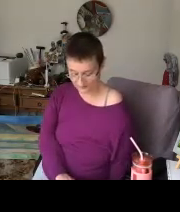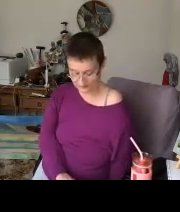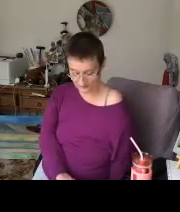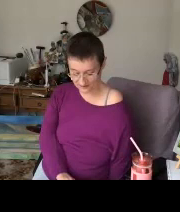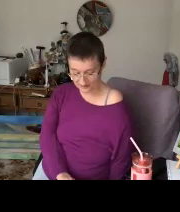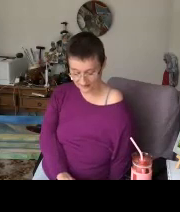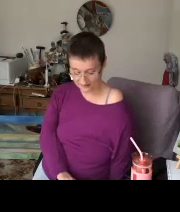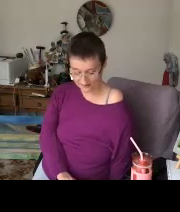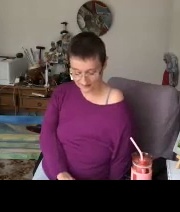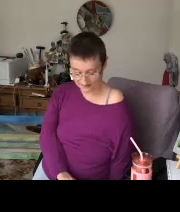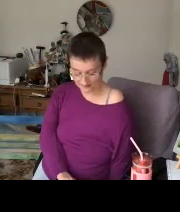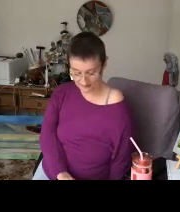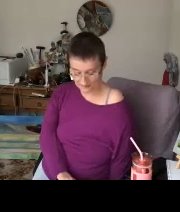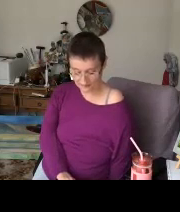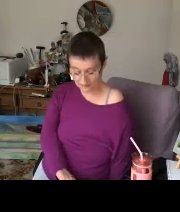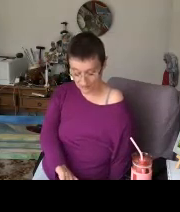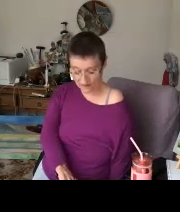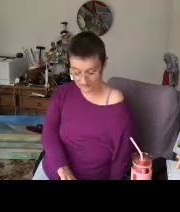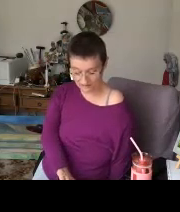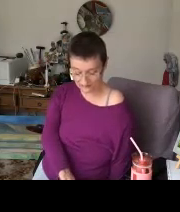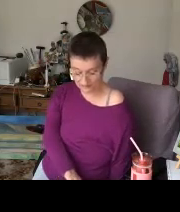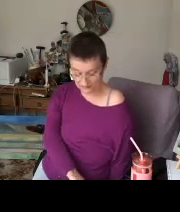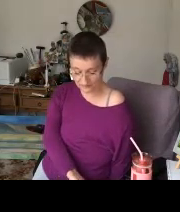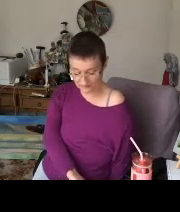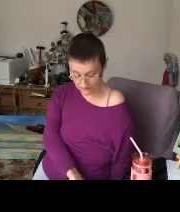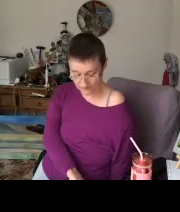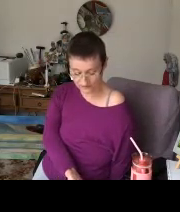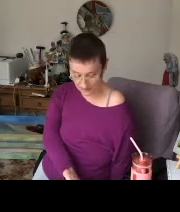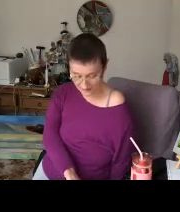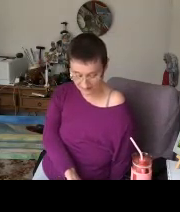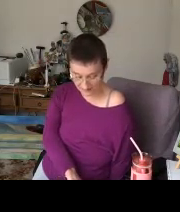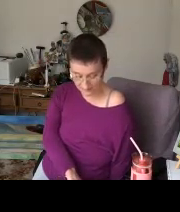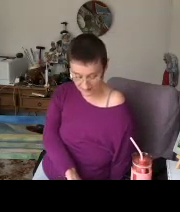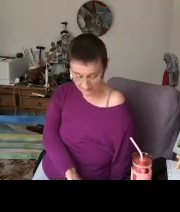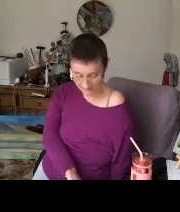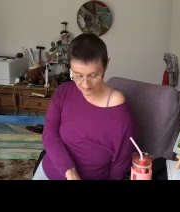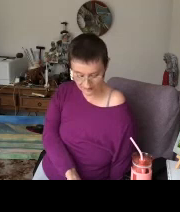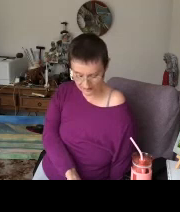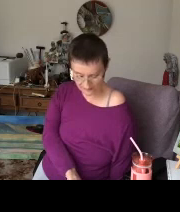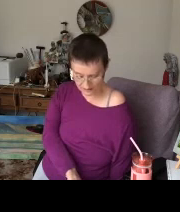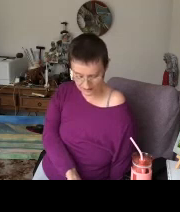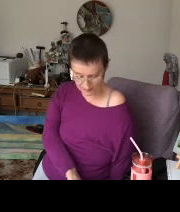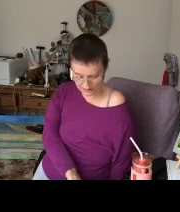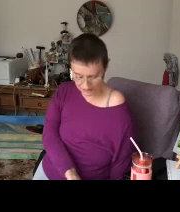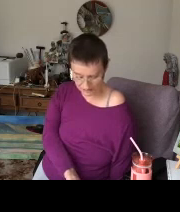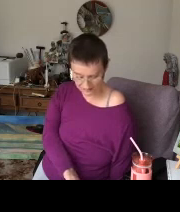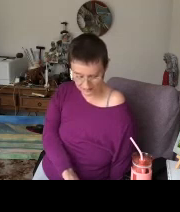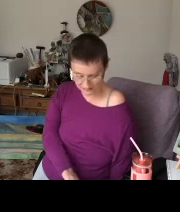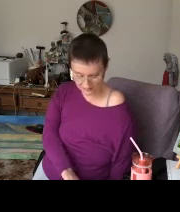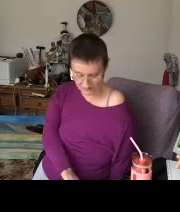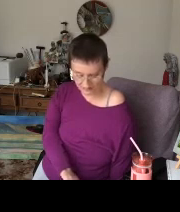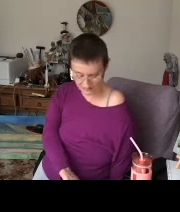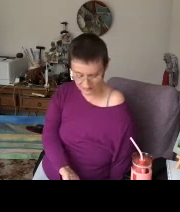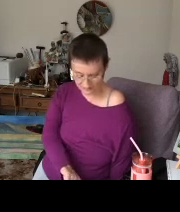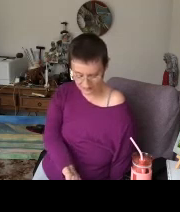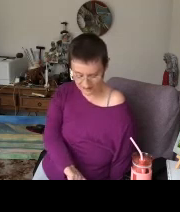converted at the same time. And so our paths have crossed many times. And I love this little picture of